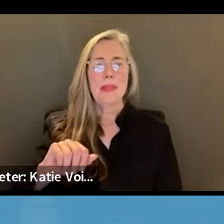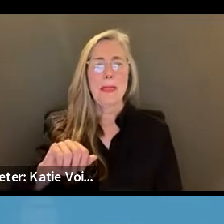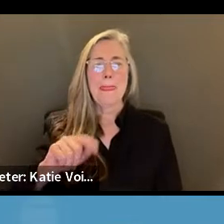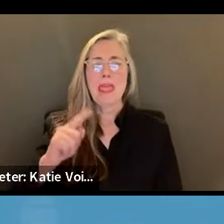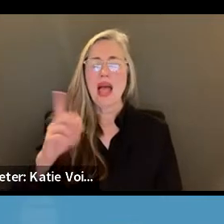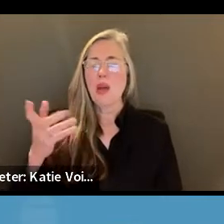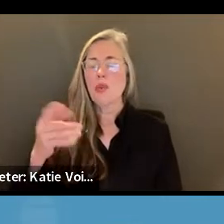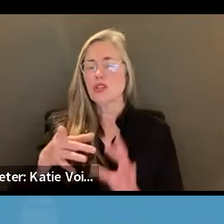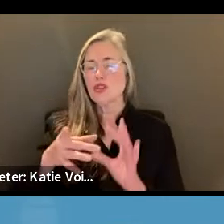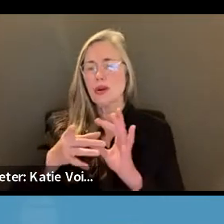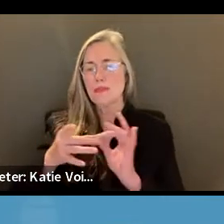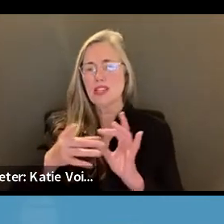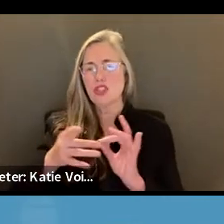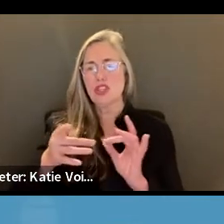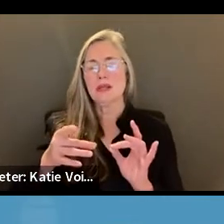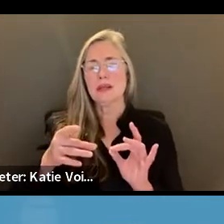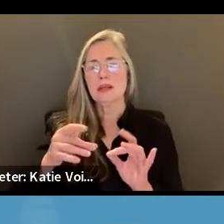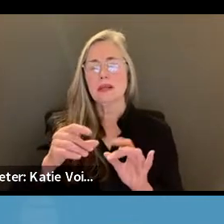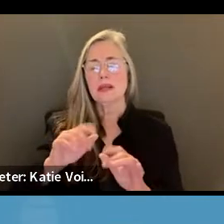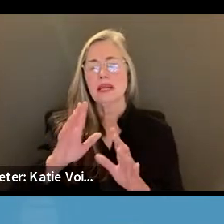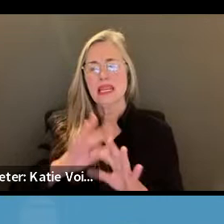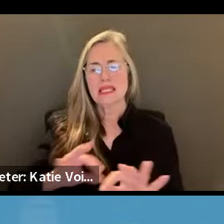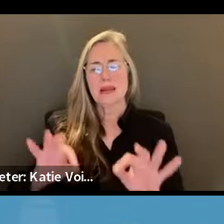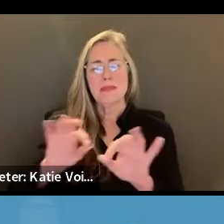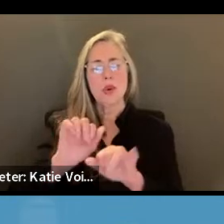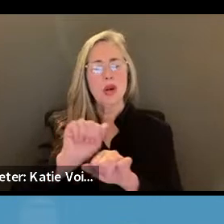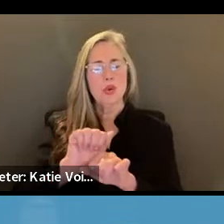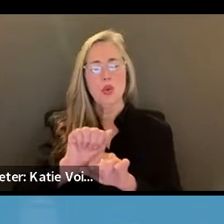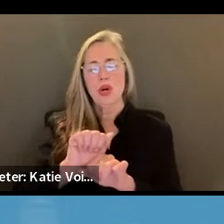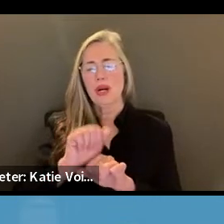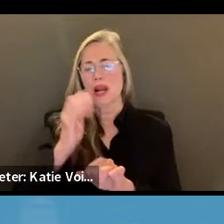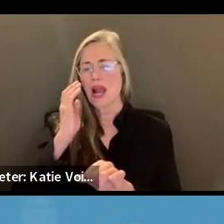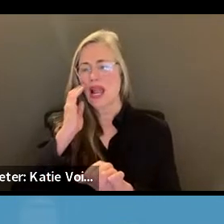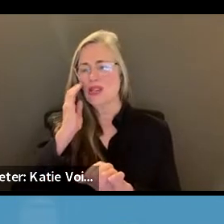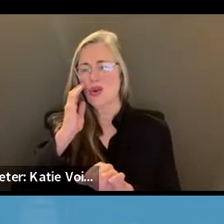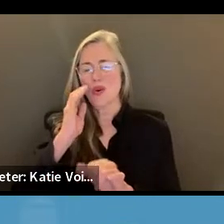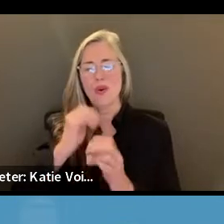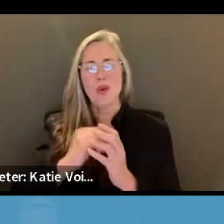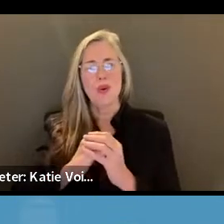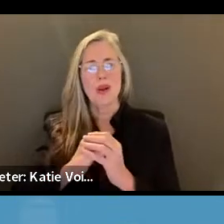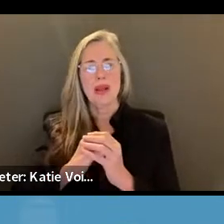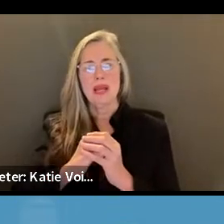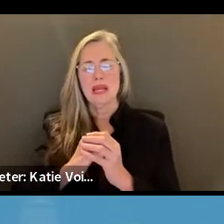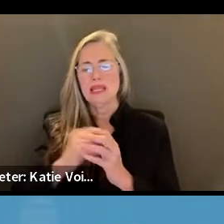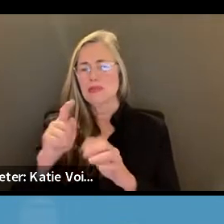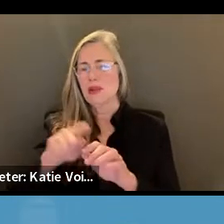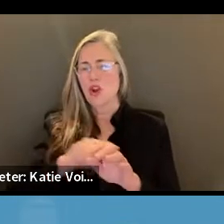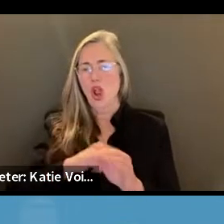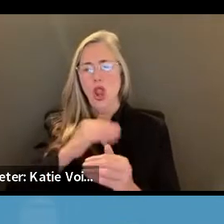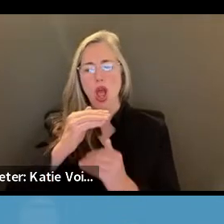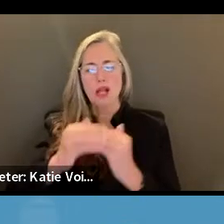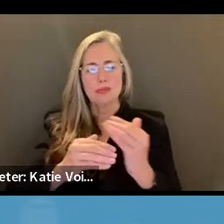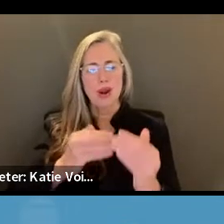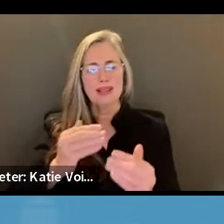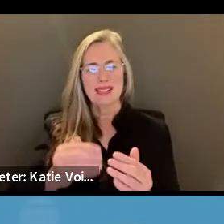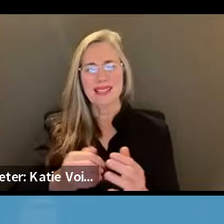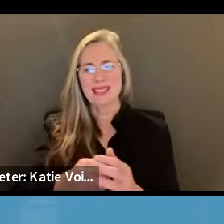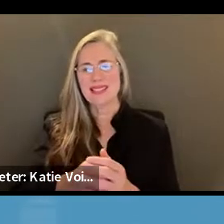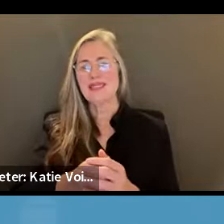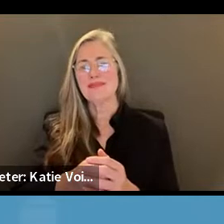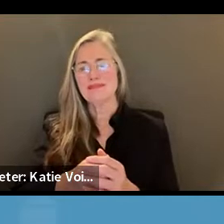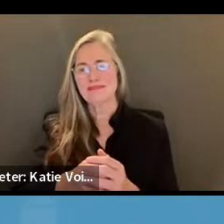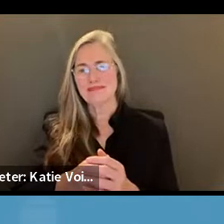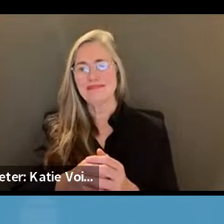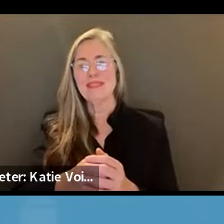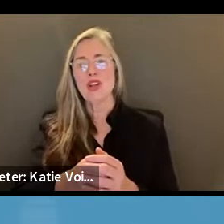mention that this work is so important and so critical. And I know it's been a long process, and I know that we've